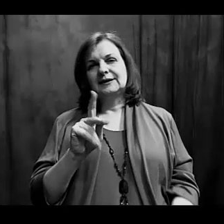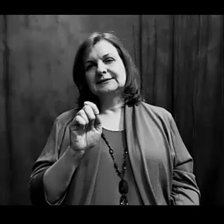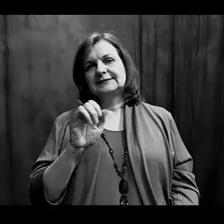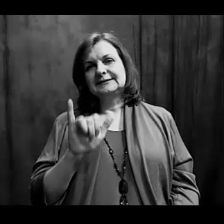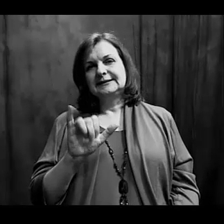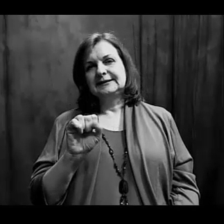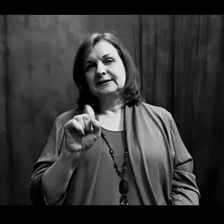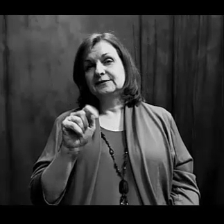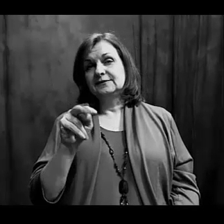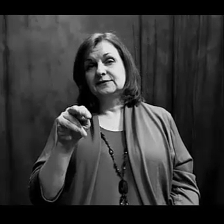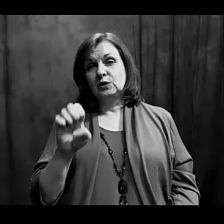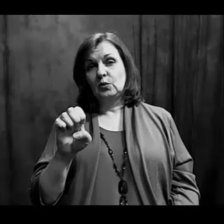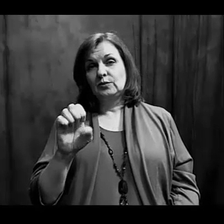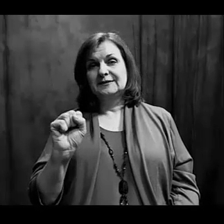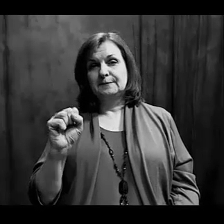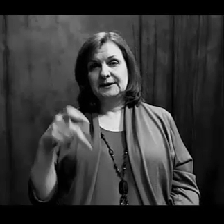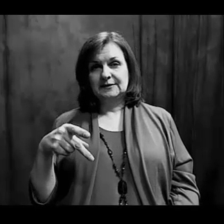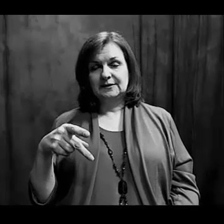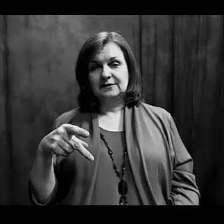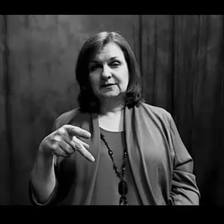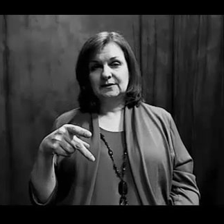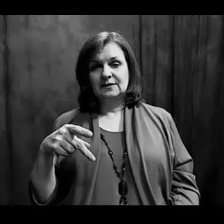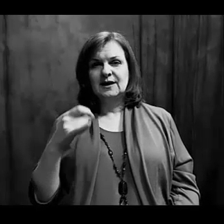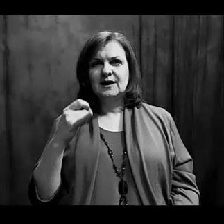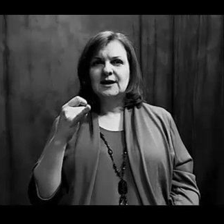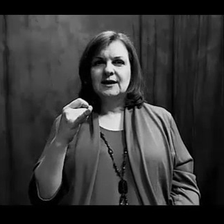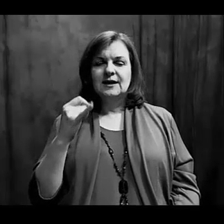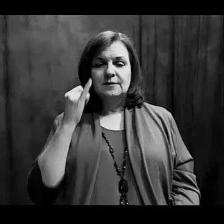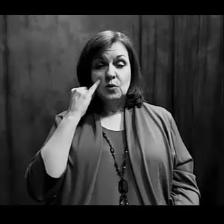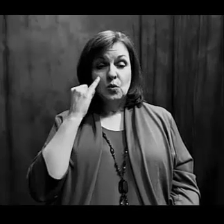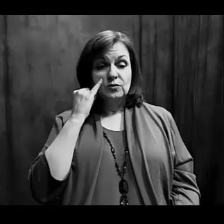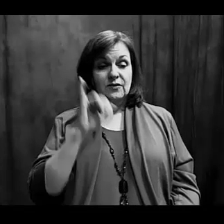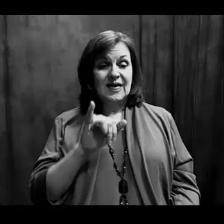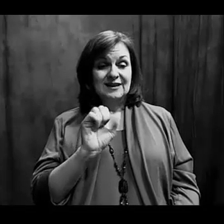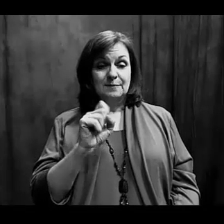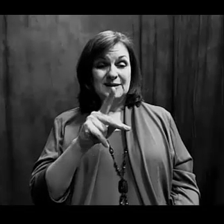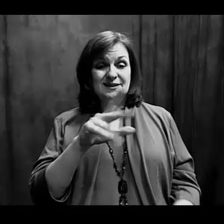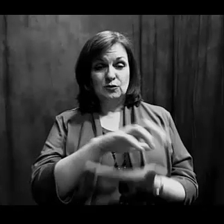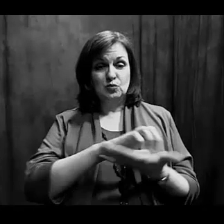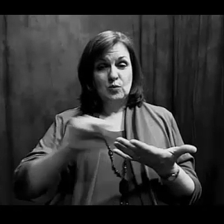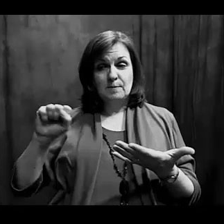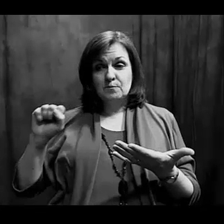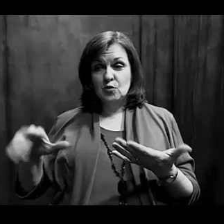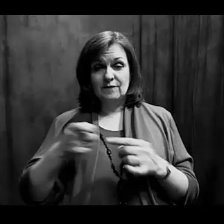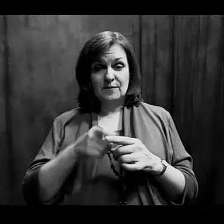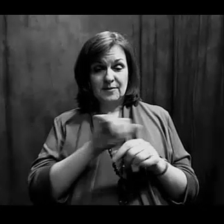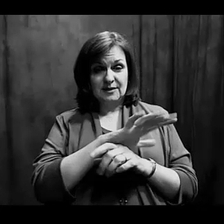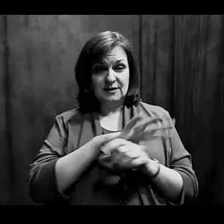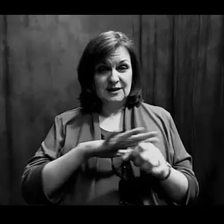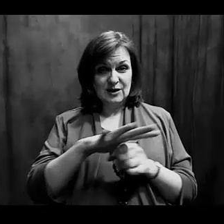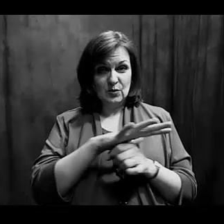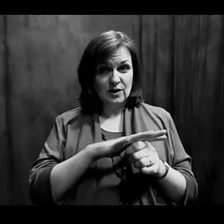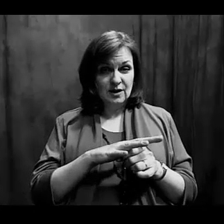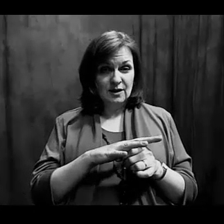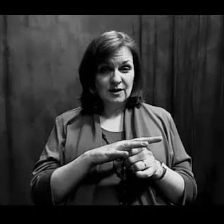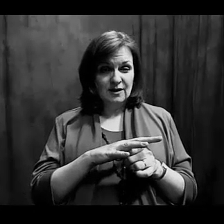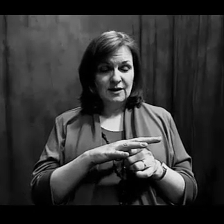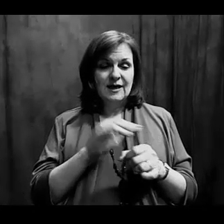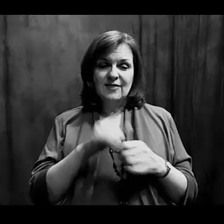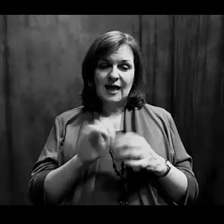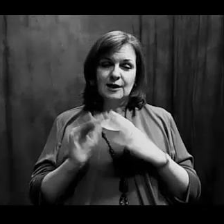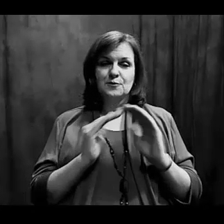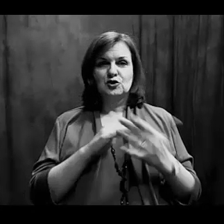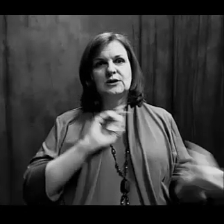we talk about it as being a keystone species. And what we look at is if you actually removed it, it